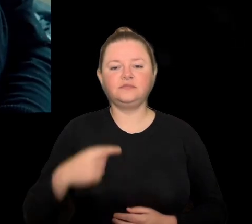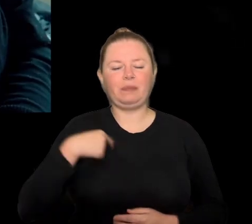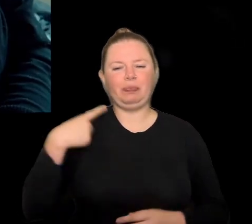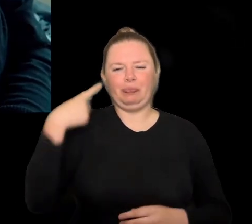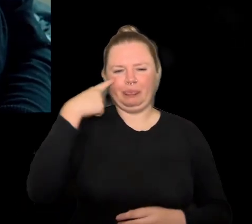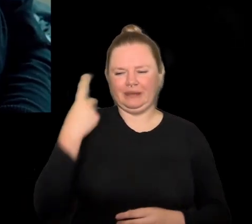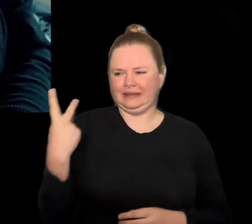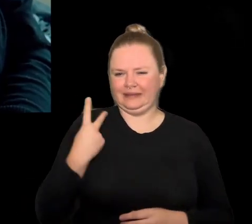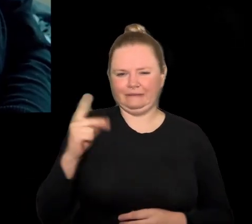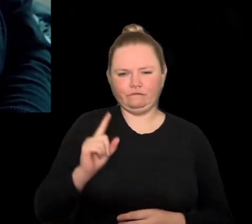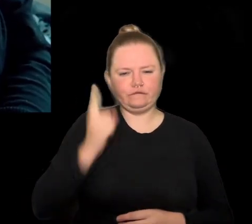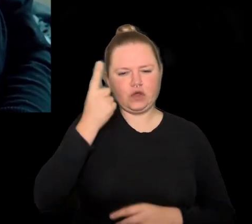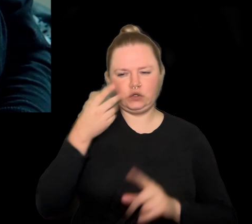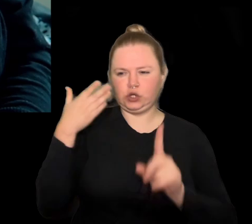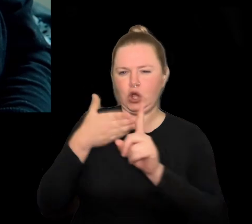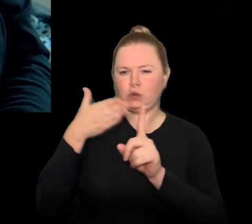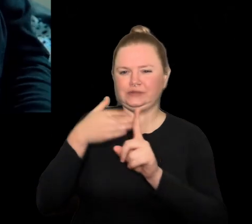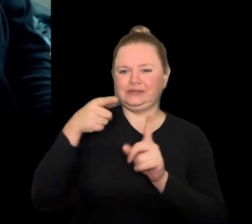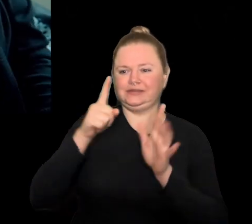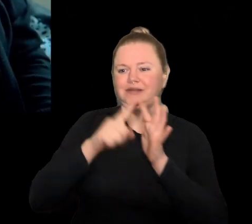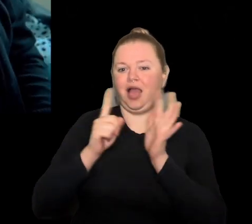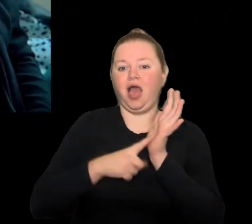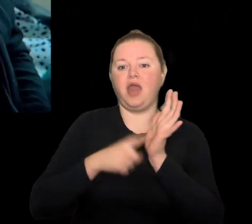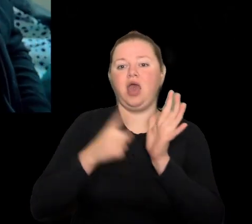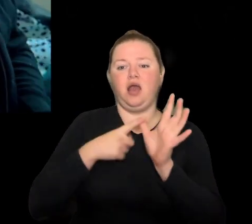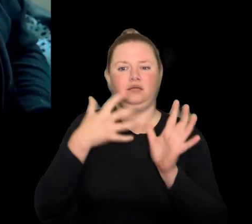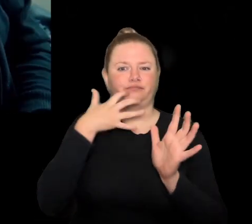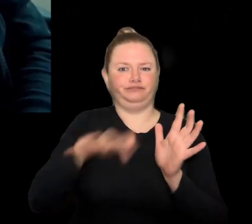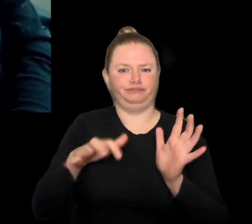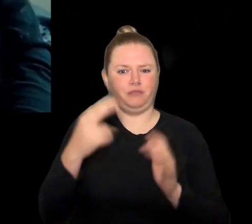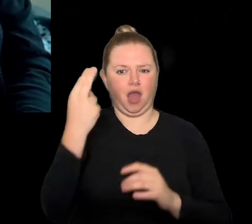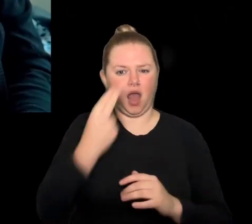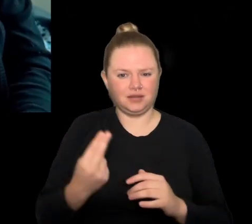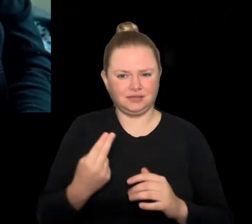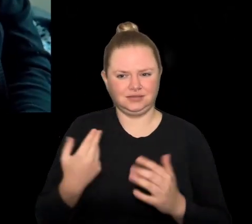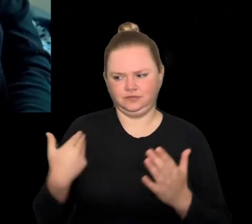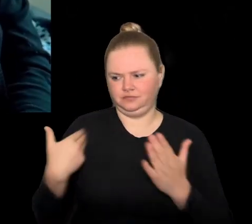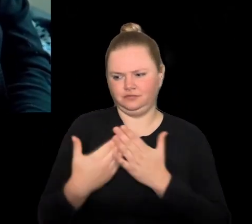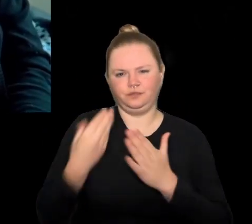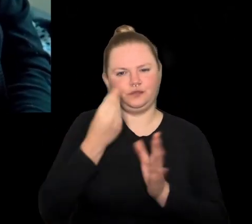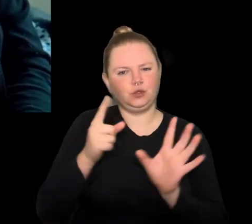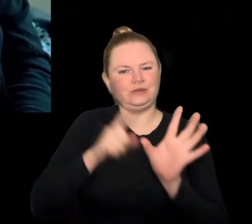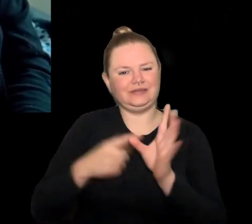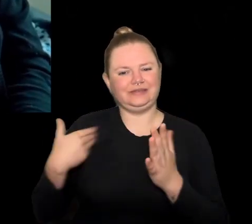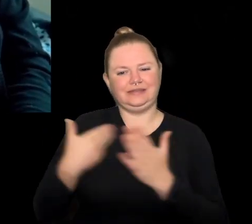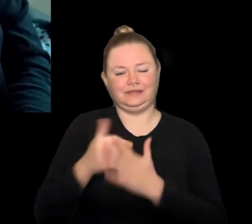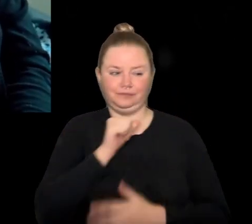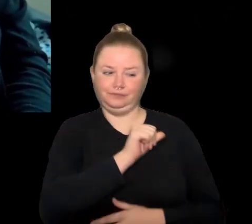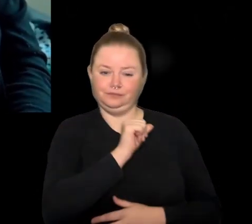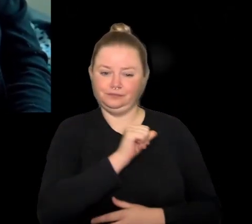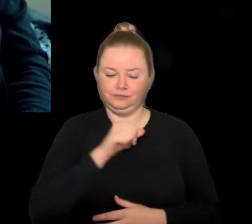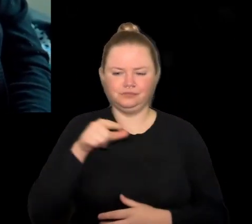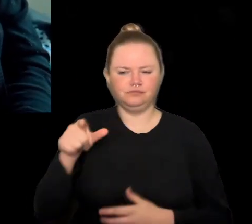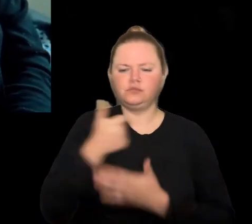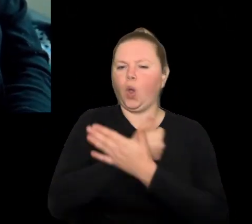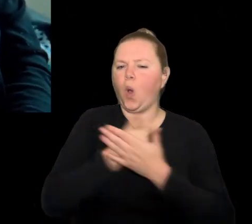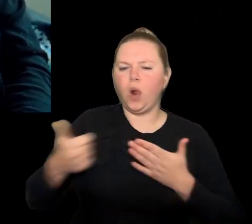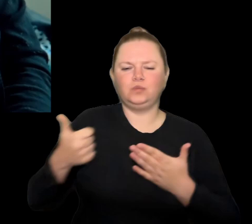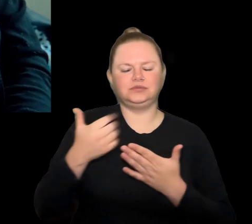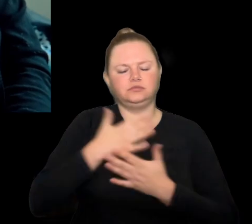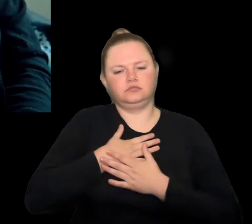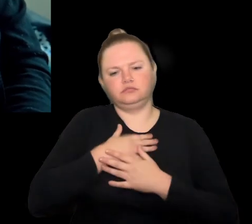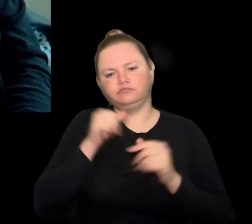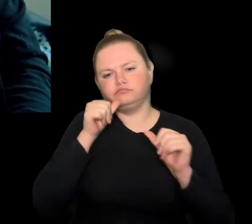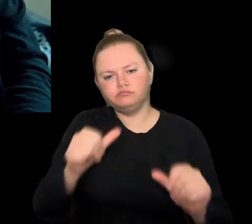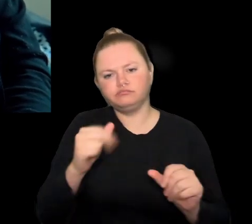I think we first noticed Ella was a talented artist in, I'd say, the last couple of years. Yeah. She's always